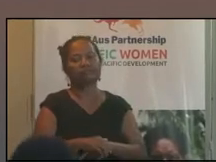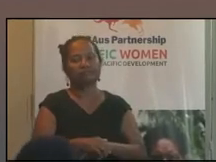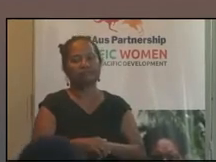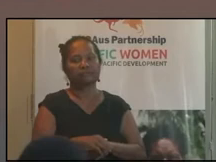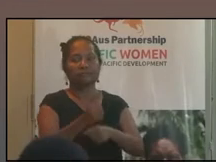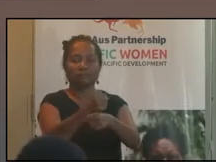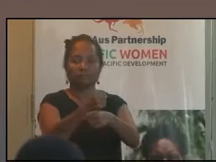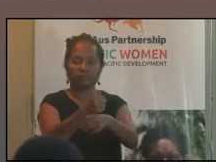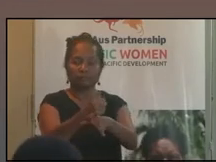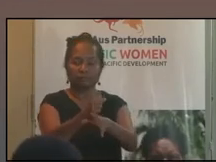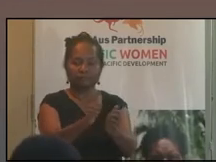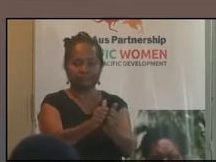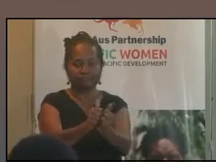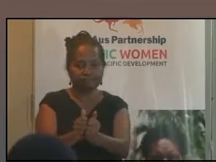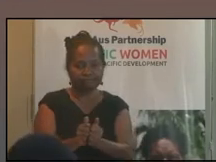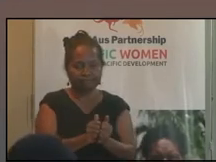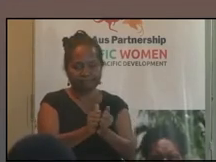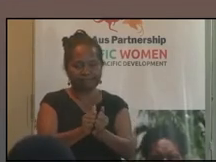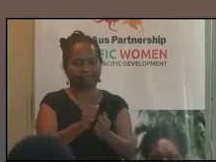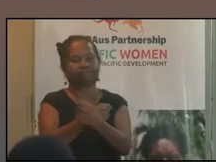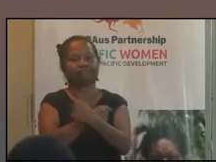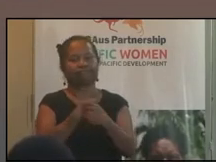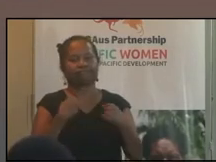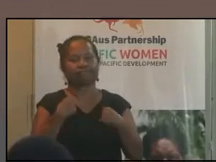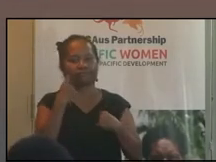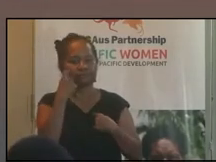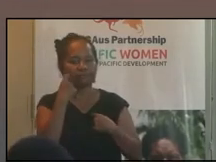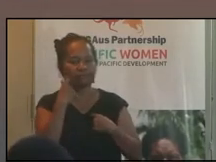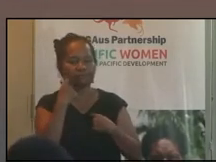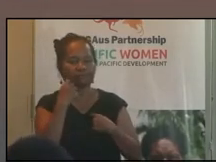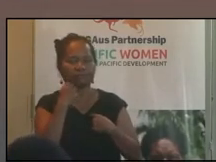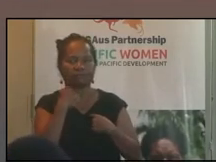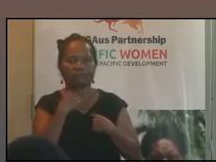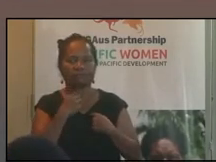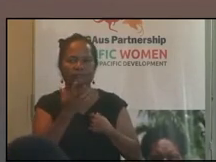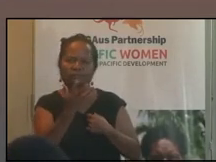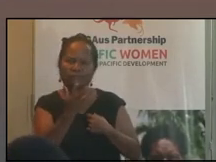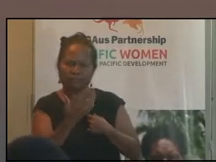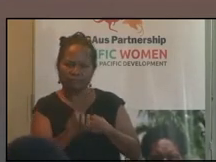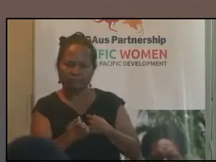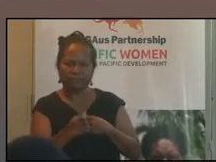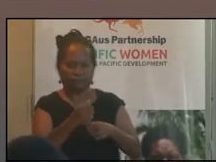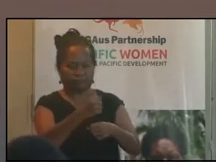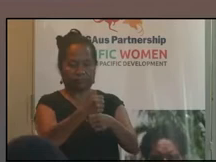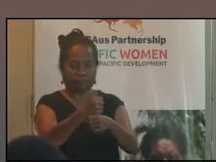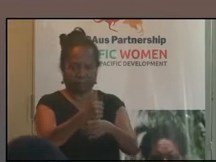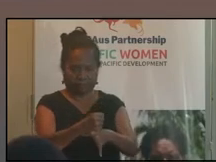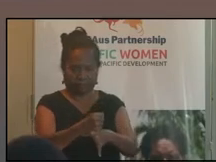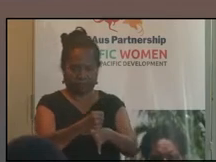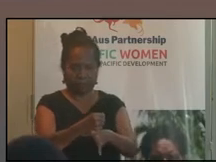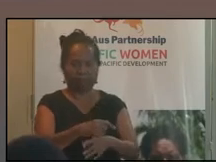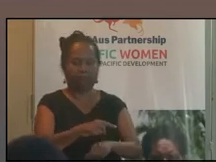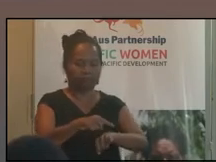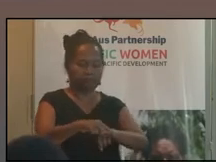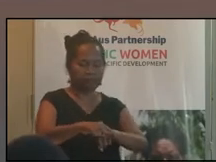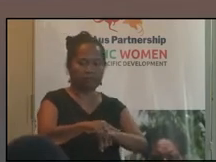agreed that we can try and push for women representation in the parliament in the coming elections.